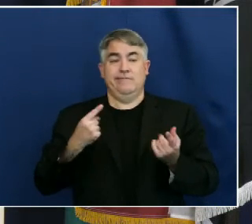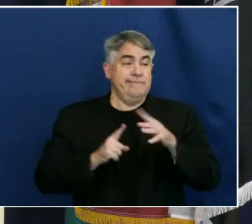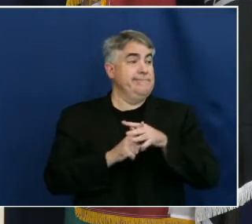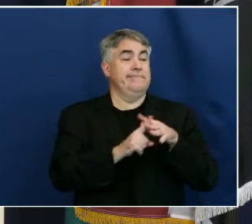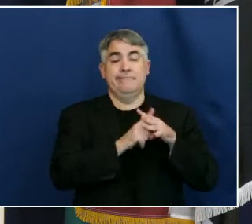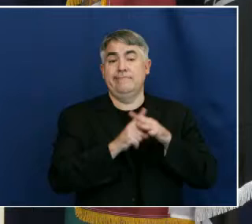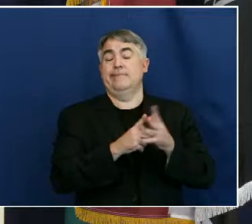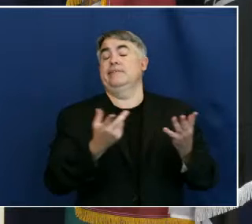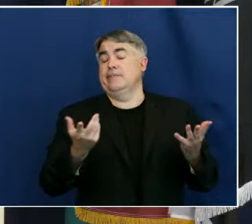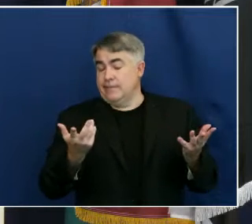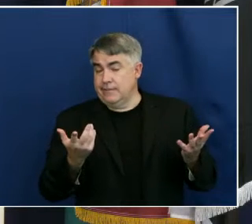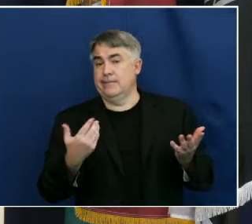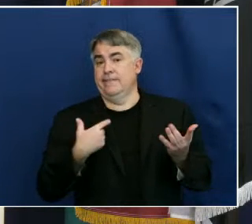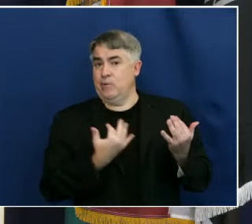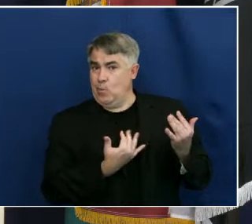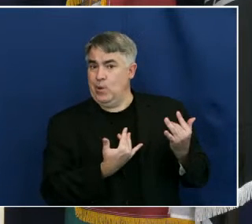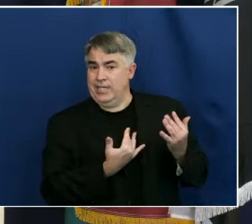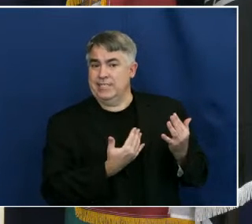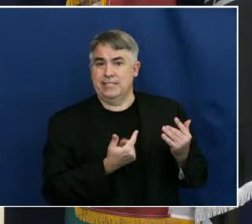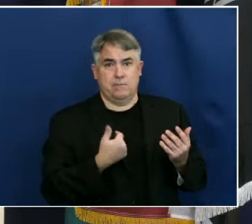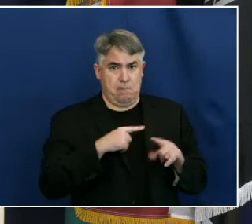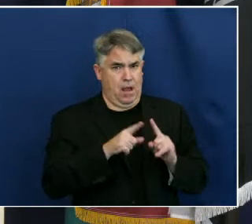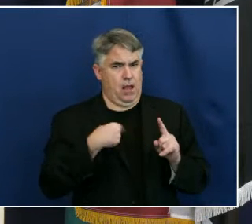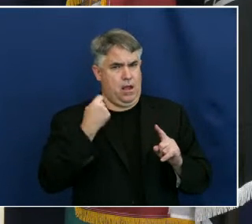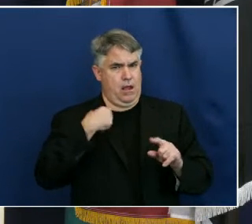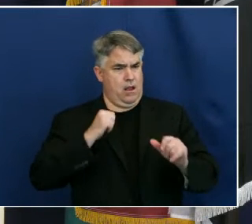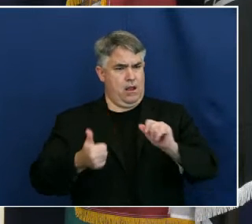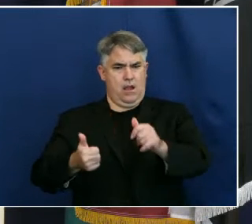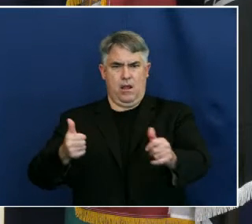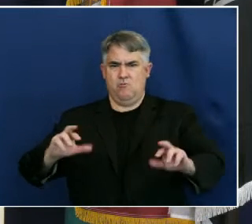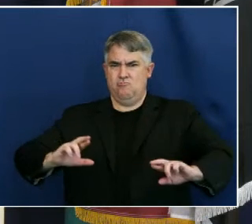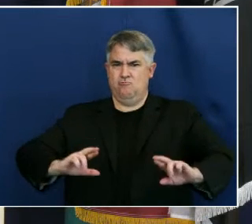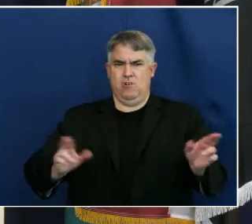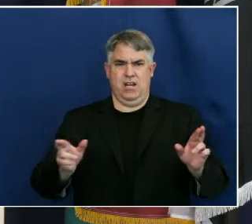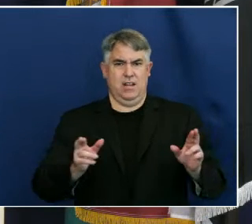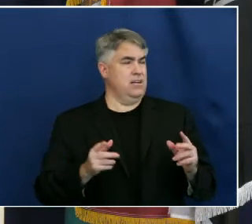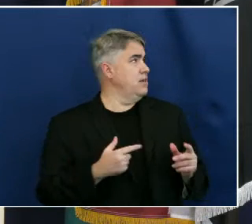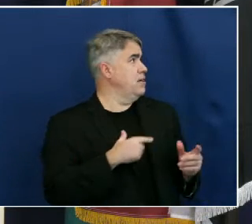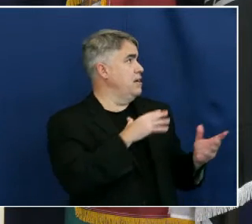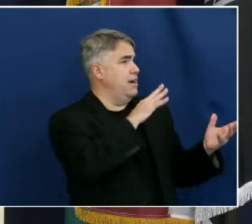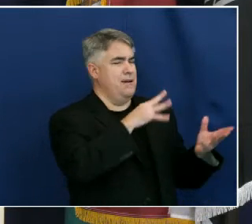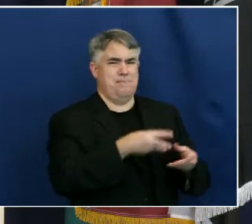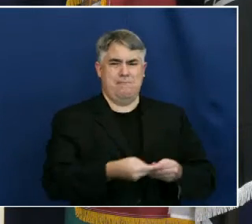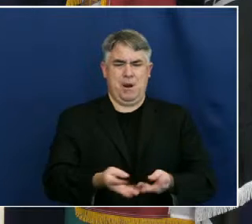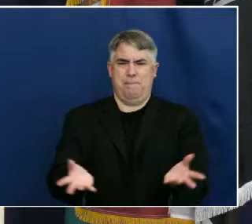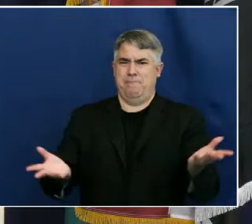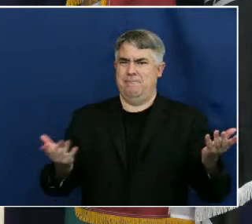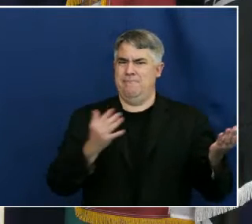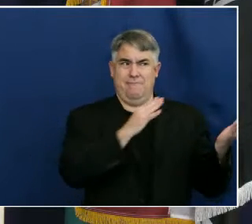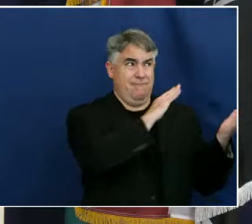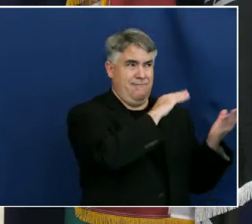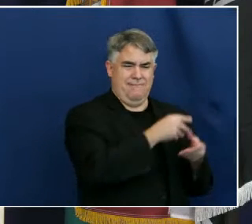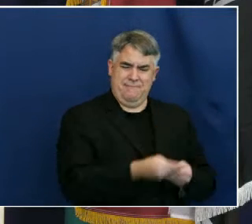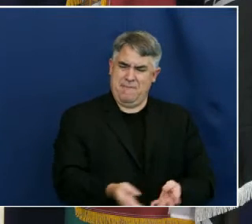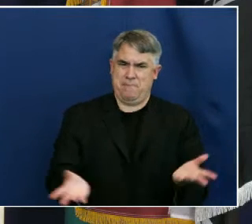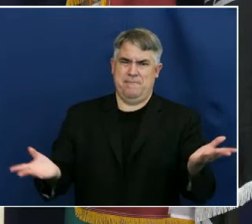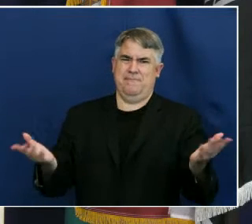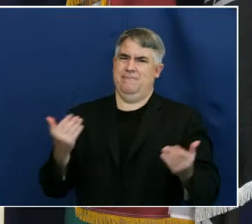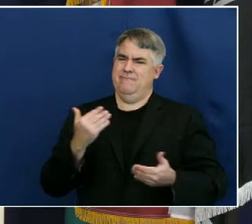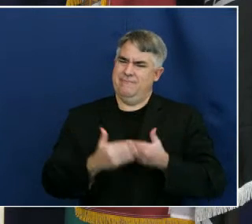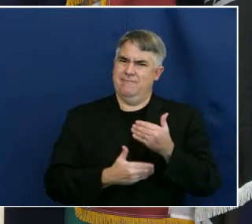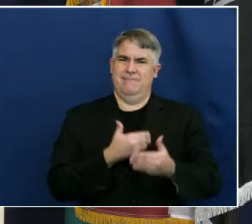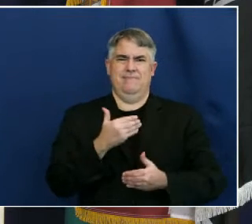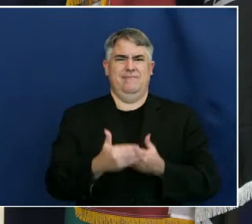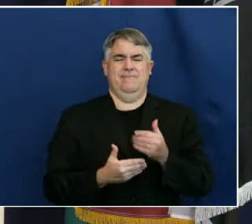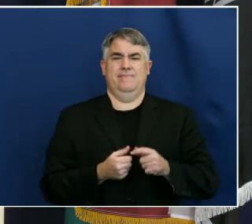we move with every speed we possibly can to quickly get them in arms, and we'll continue doing that. And we hope that the supply